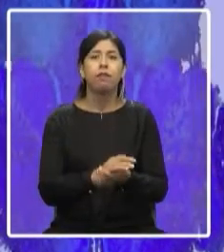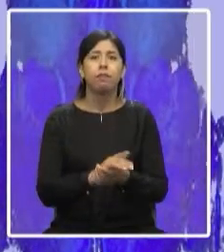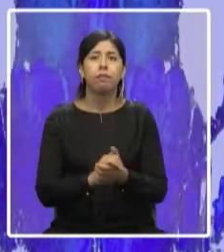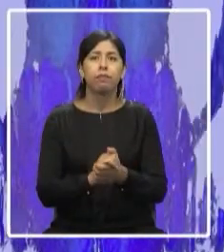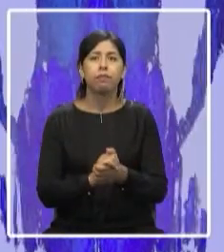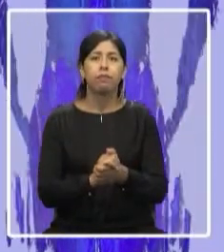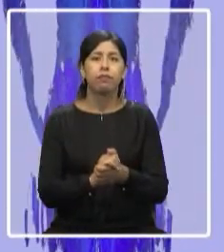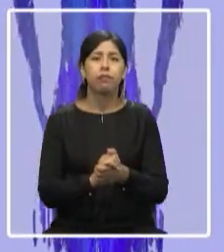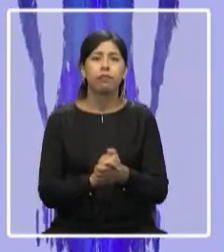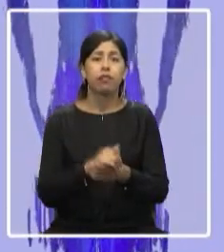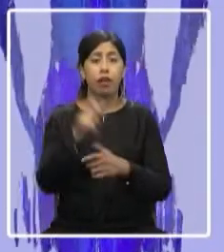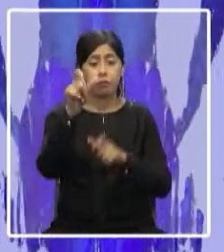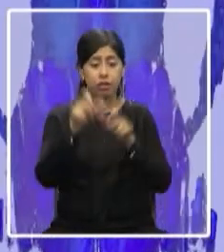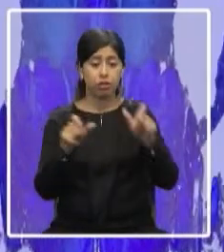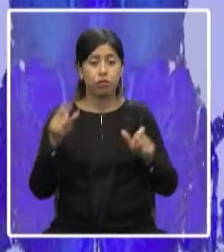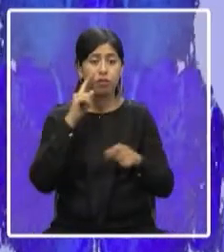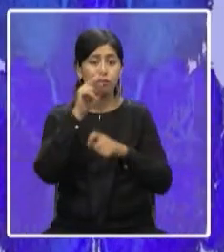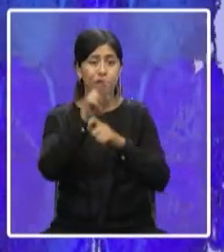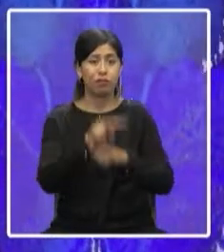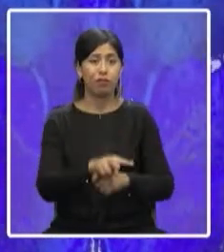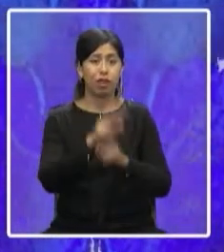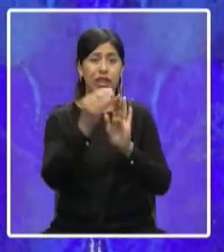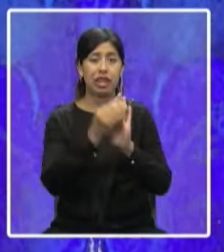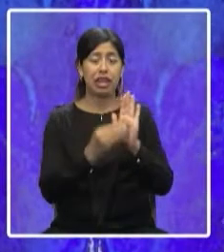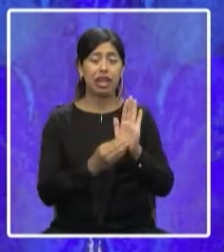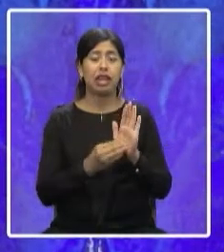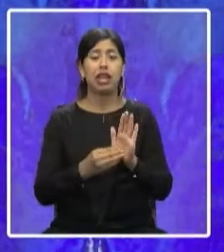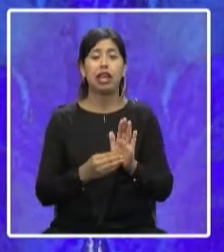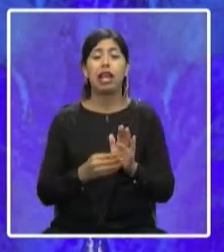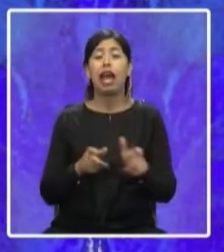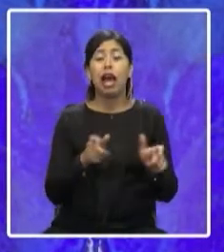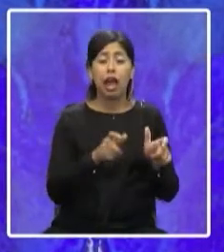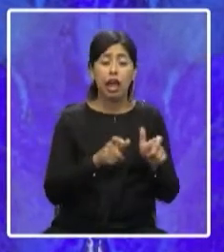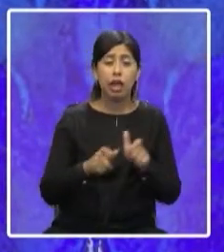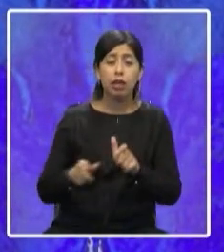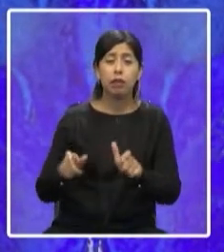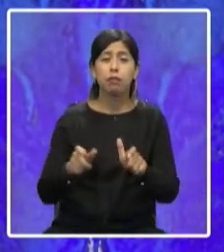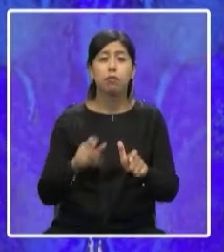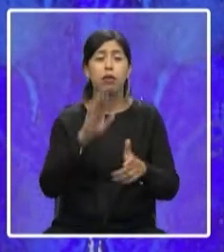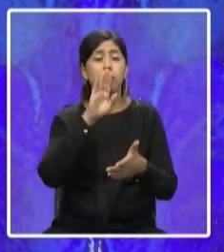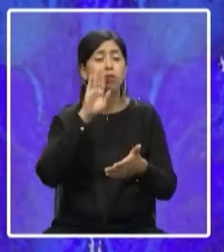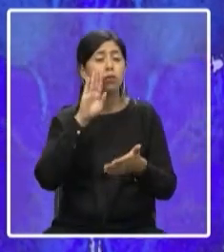tattoo artist, a therapeutic recreation specialist, a sommelier, that's the person who sells you expensive